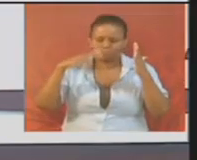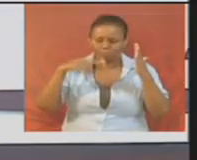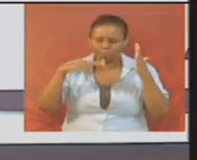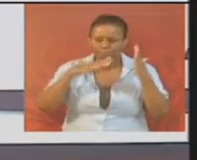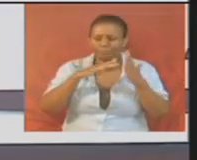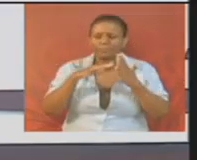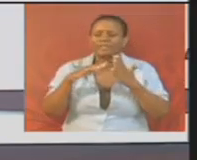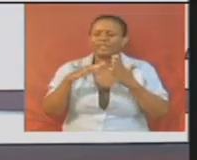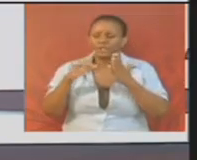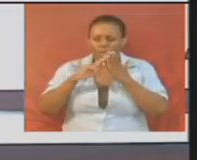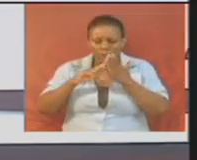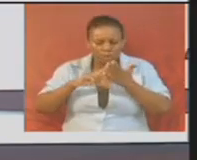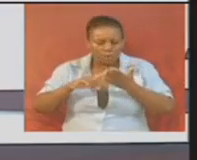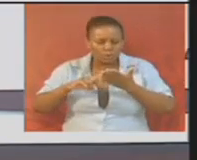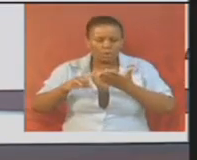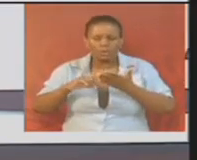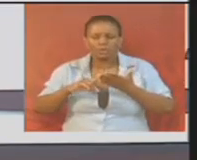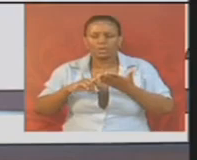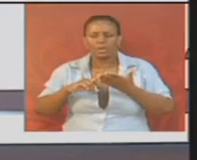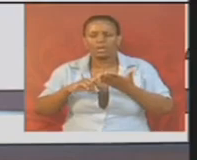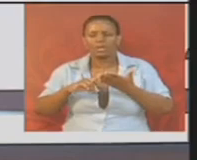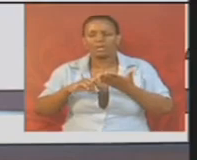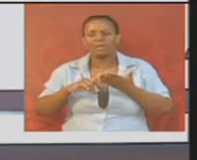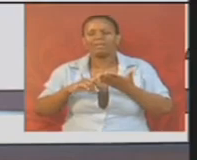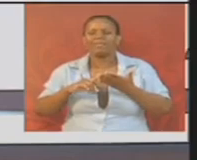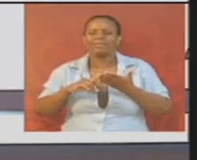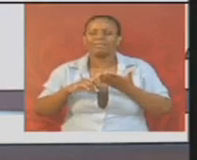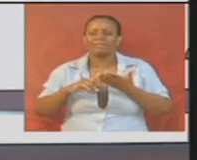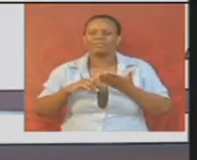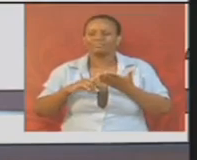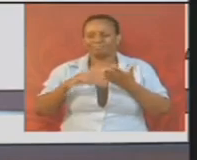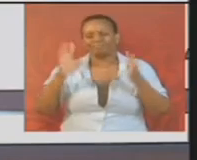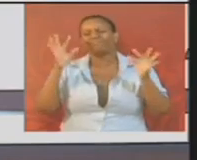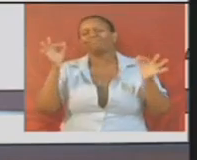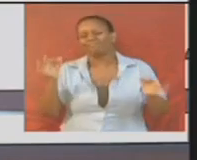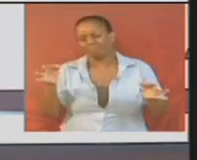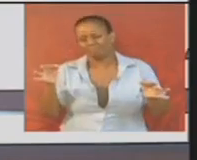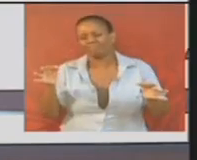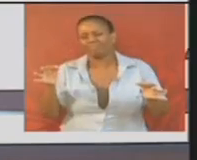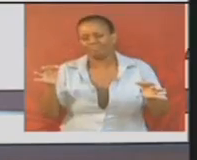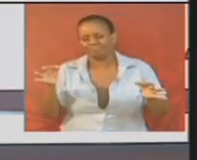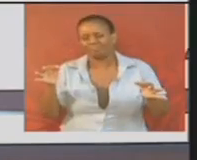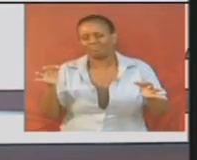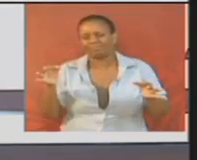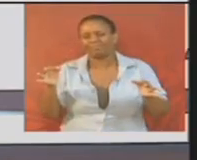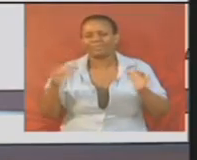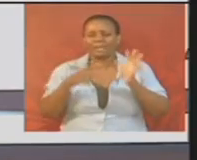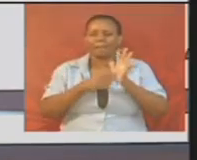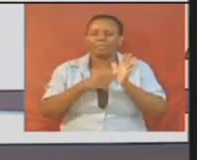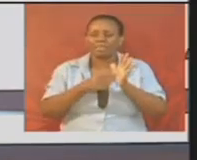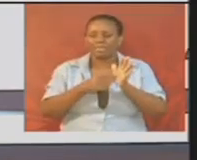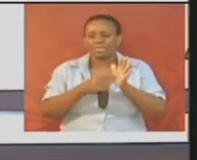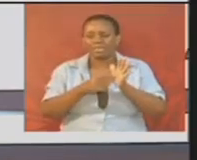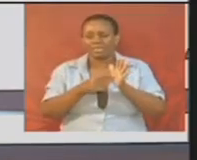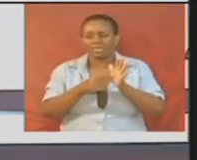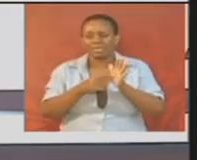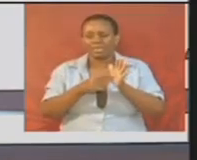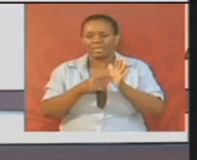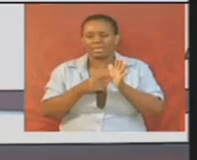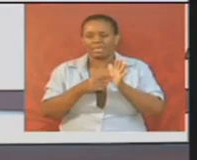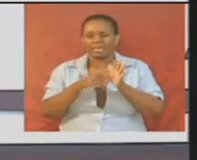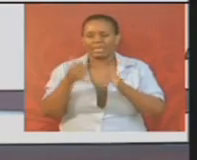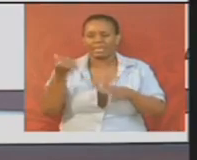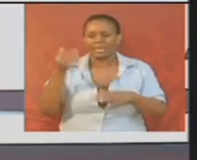In 1974 in Japan, 80% of children were vaccinated against pertussis. And in that year,